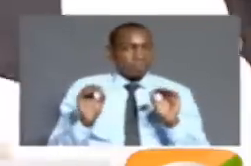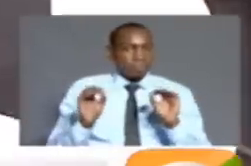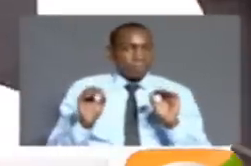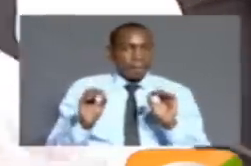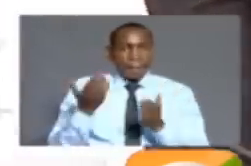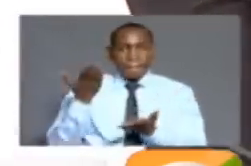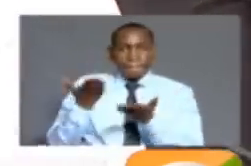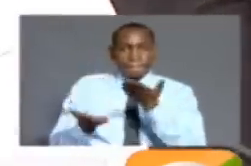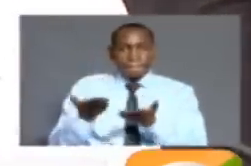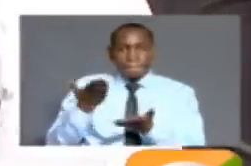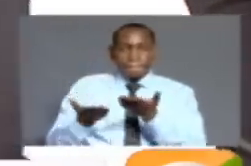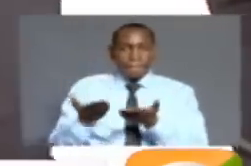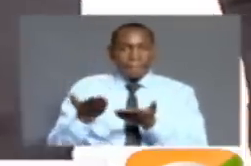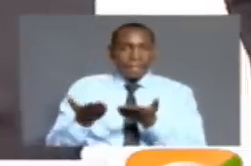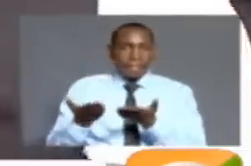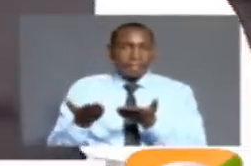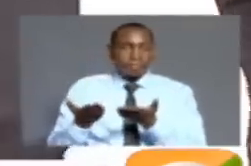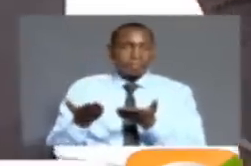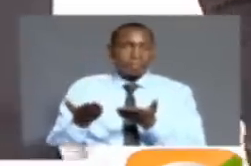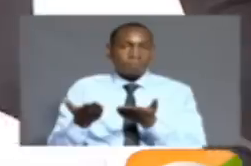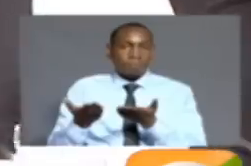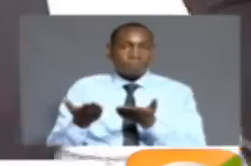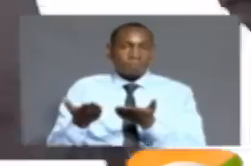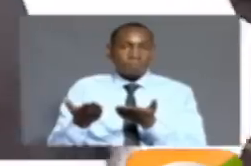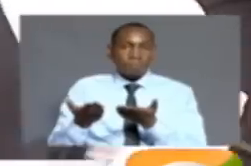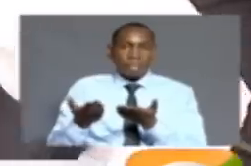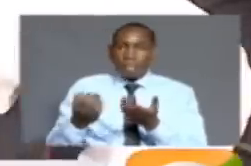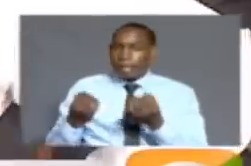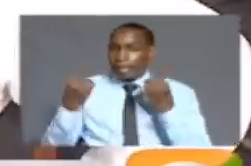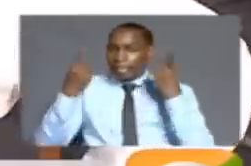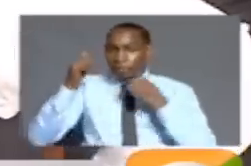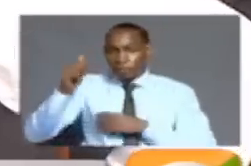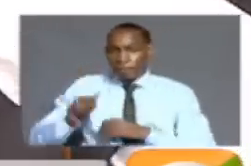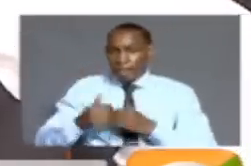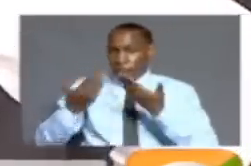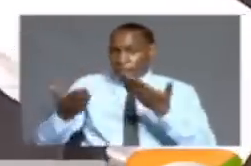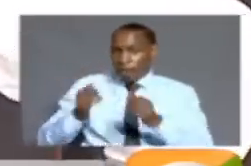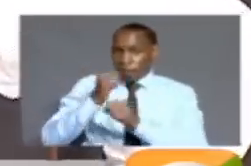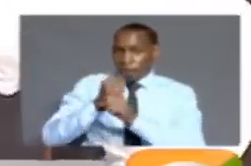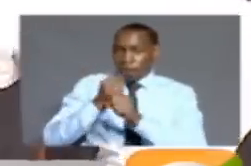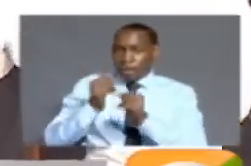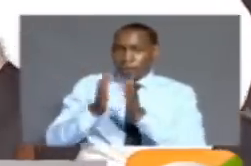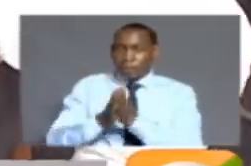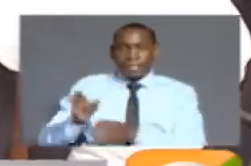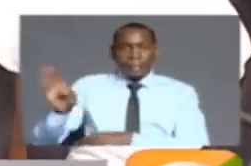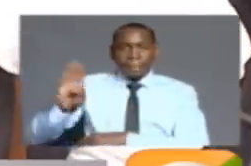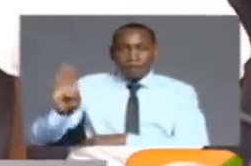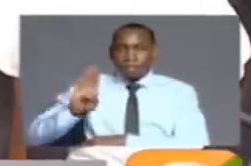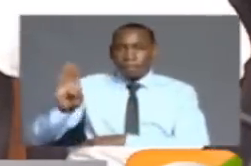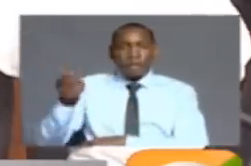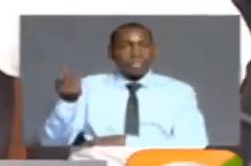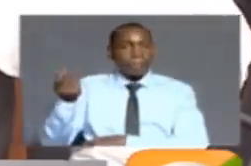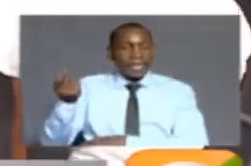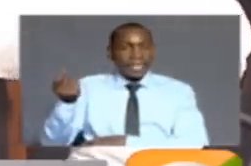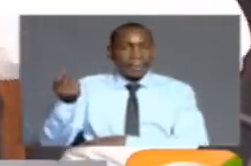Maybe they weren't savvy. Mm-hmm. They weren't up to speed on dealing with billions and billions of shillings.